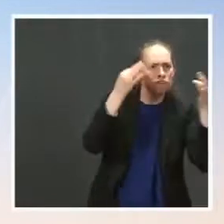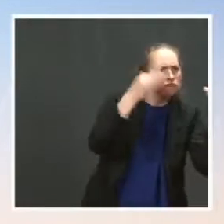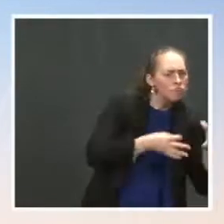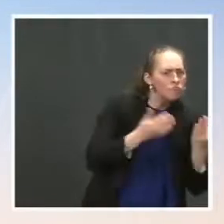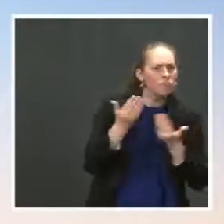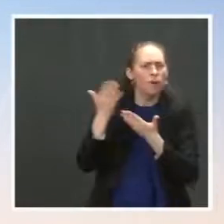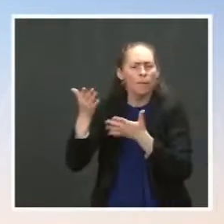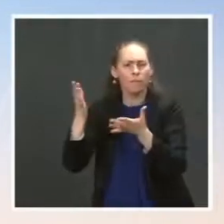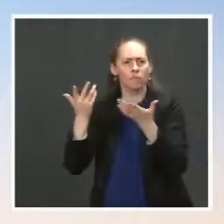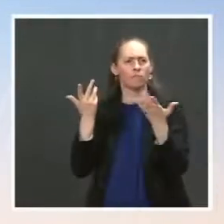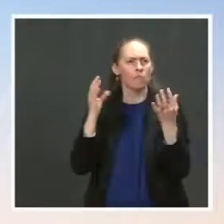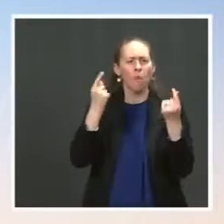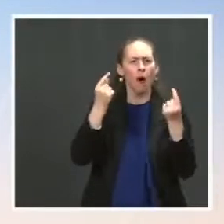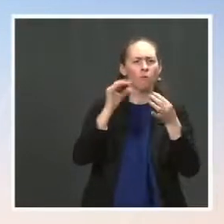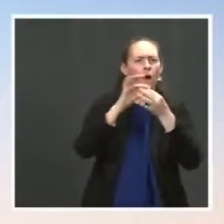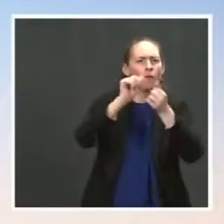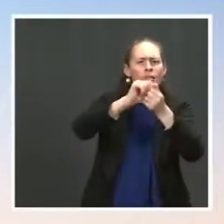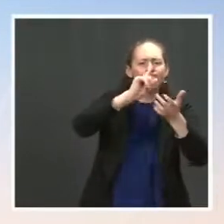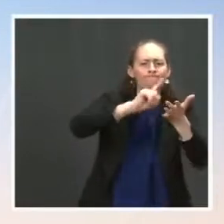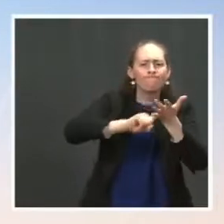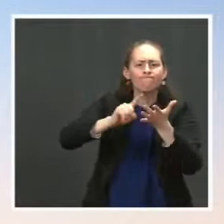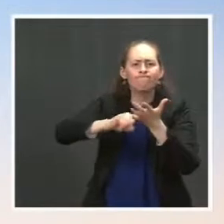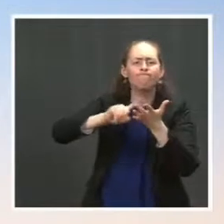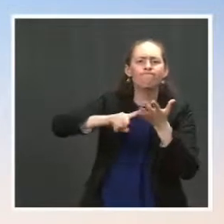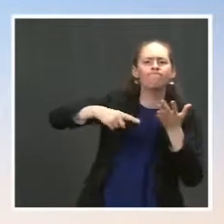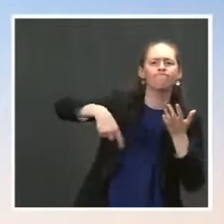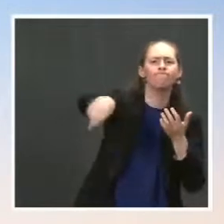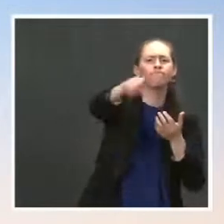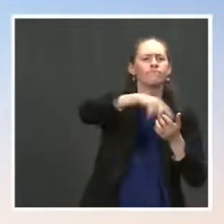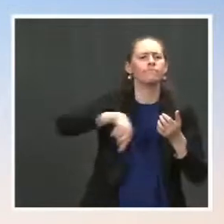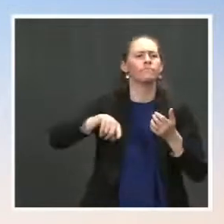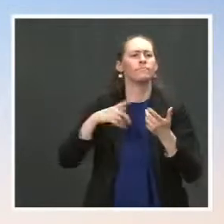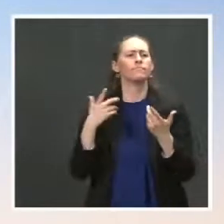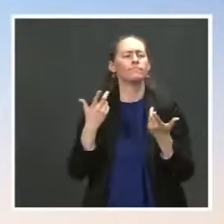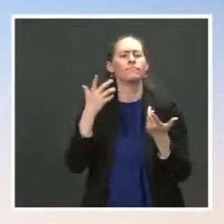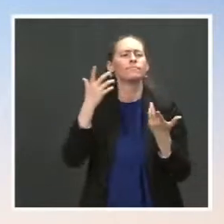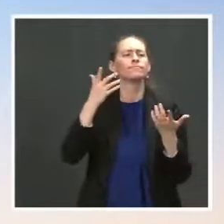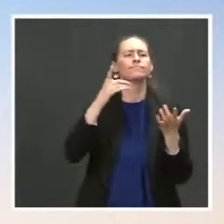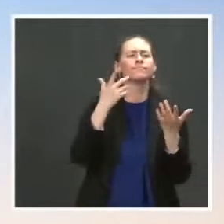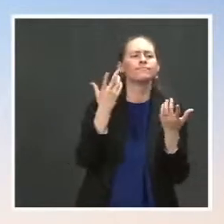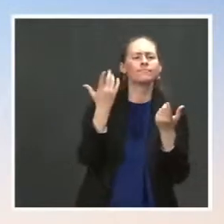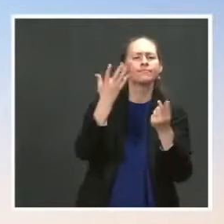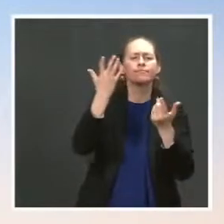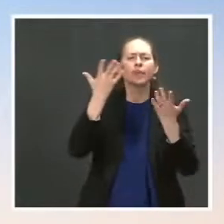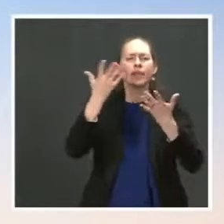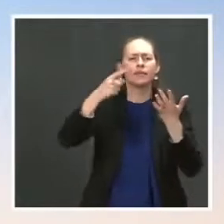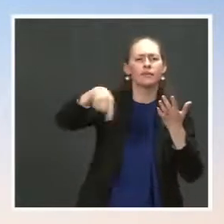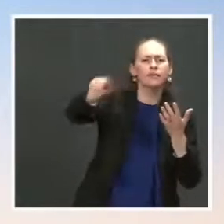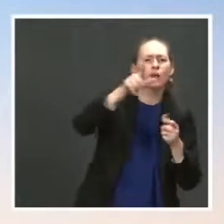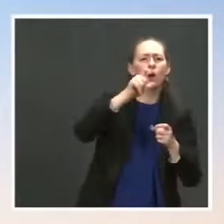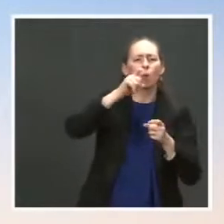examining, whether that be term limits on justices or expanding the size of the court.